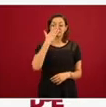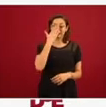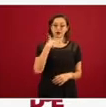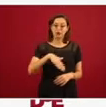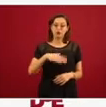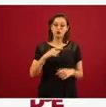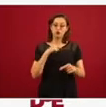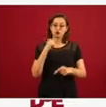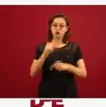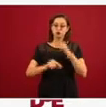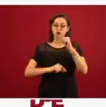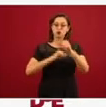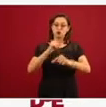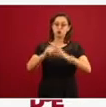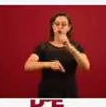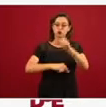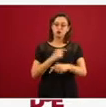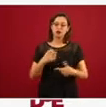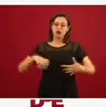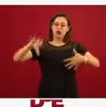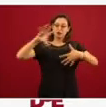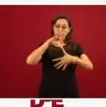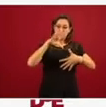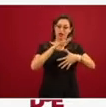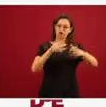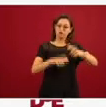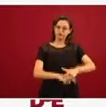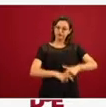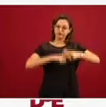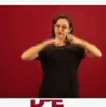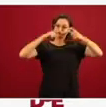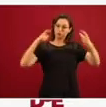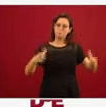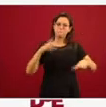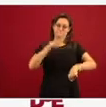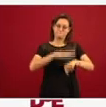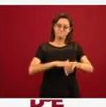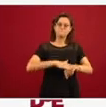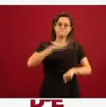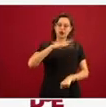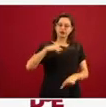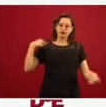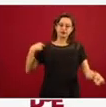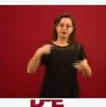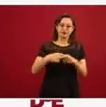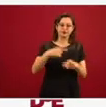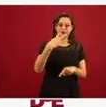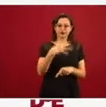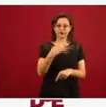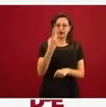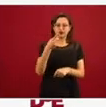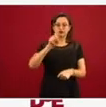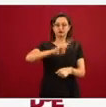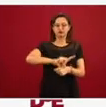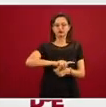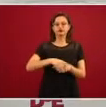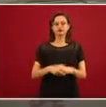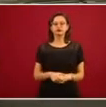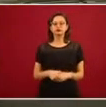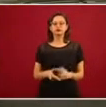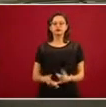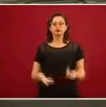the larger areas in which this pandemic is being active, and it is to be expected that the Americas will